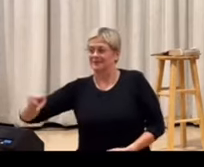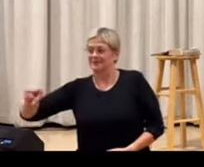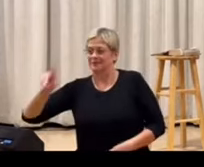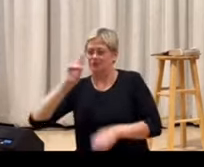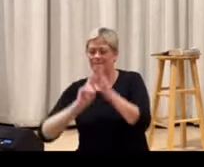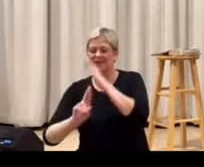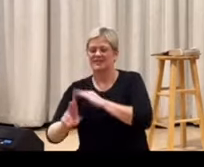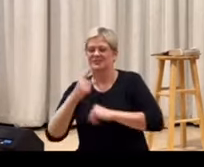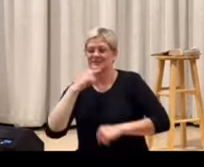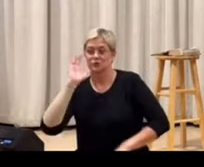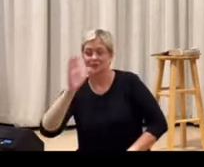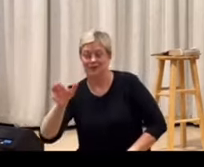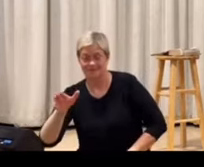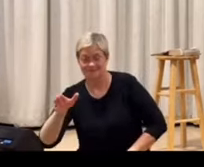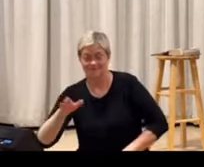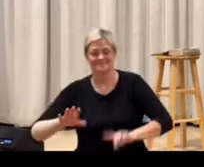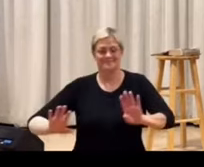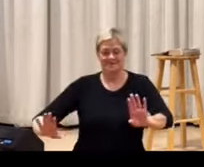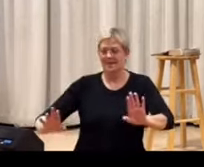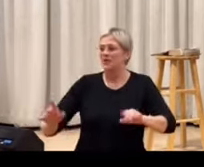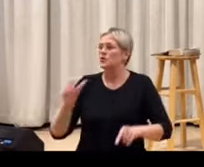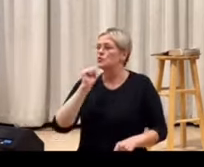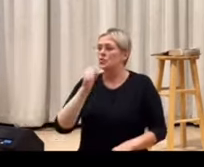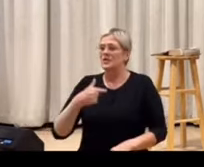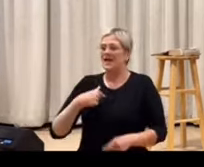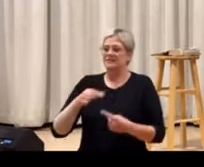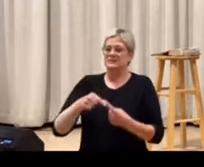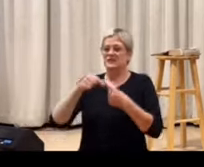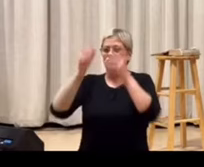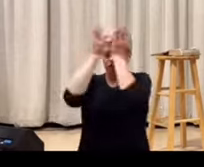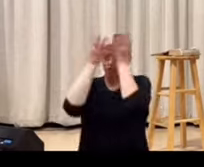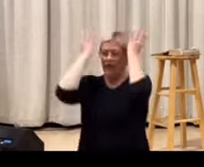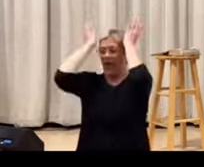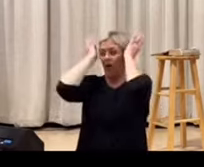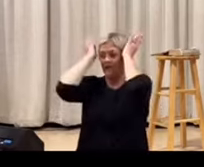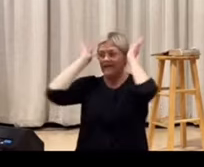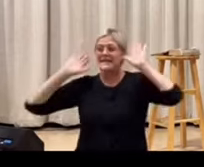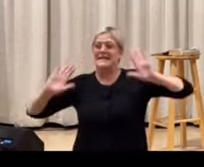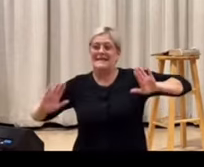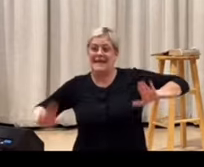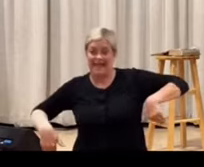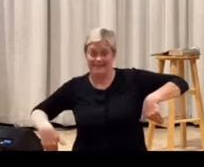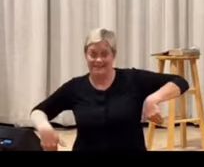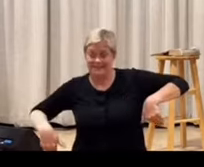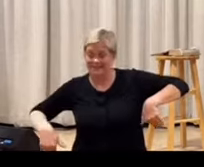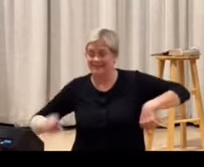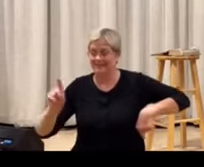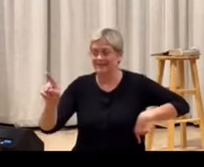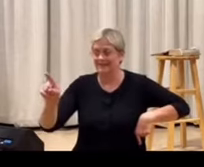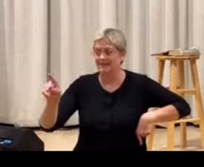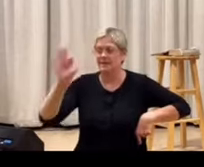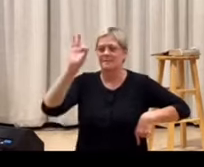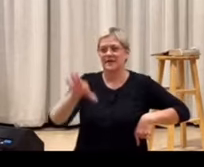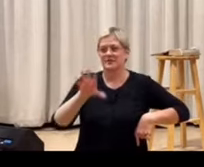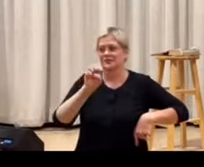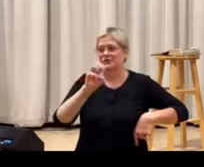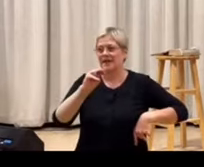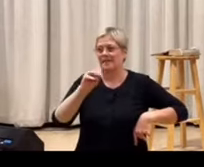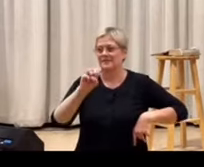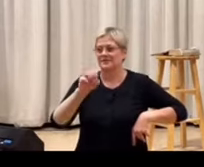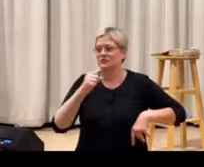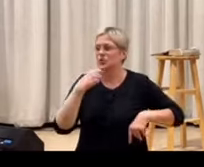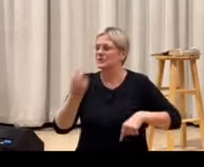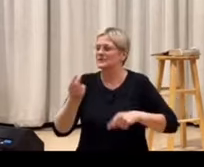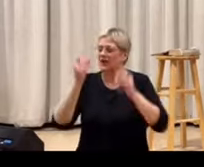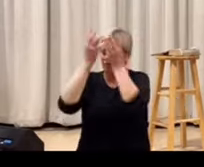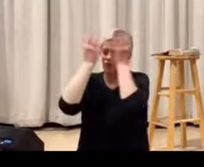Revelation says you will. You don't have a special crown yet, although Pastor Emmons told us all about the